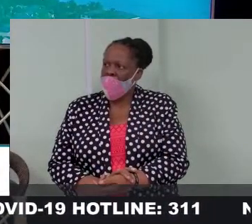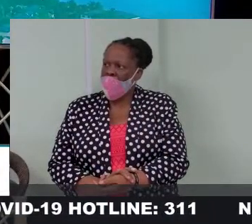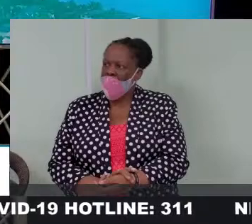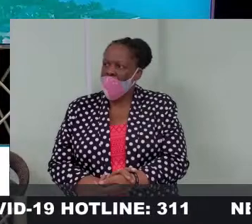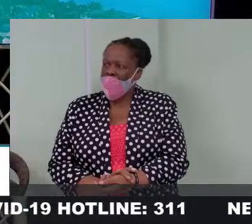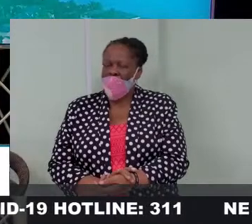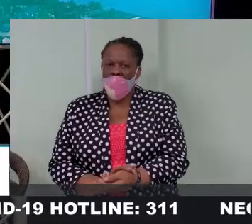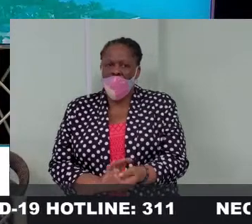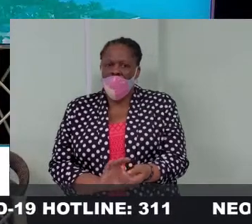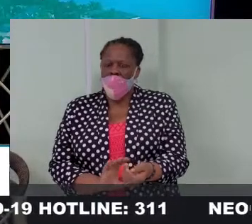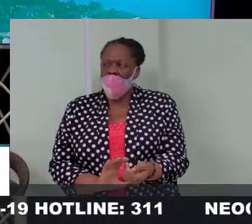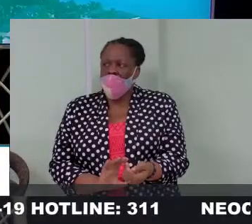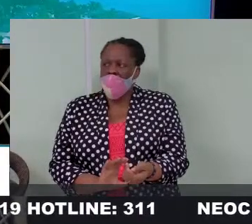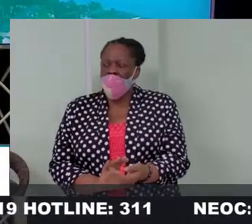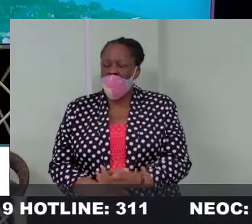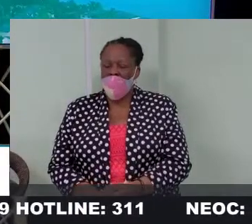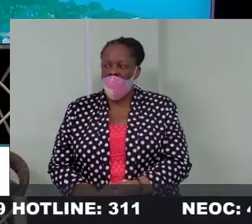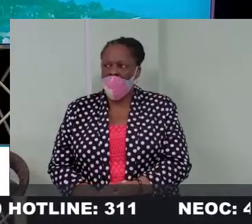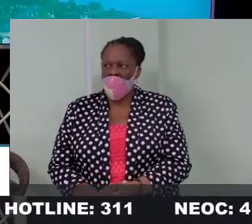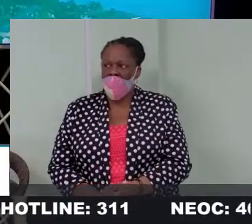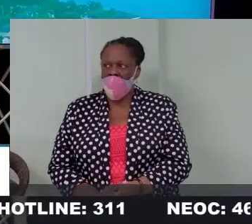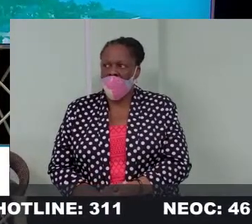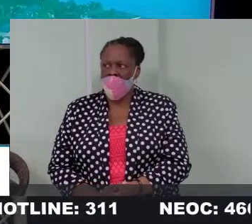asking is,